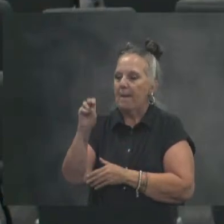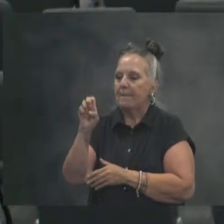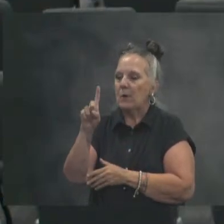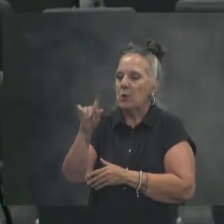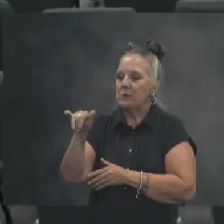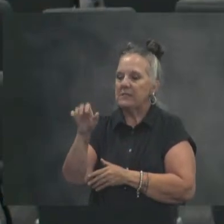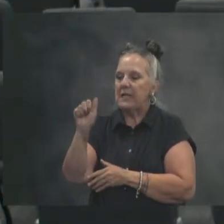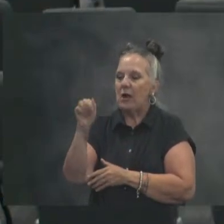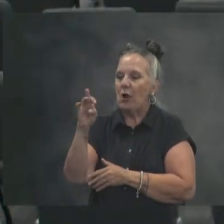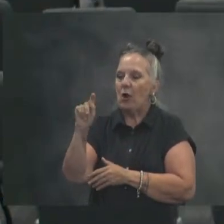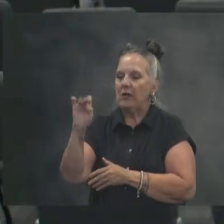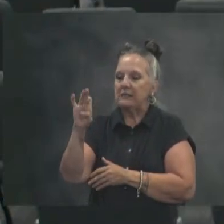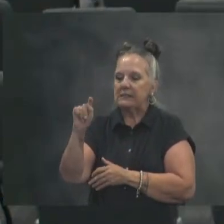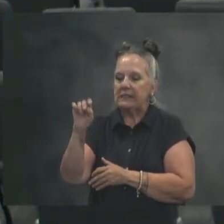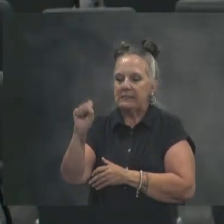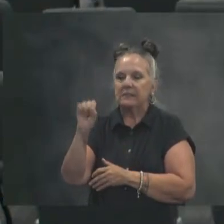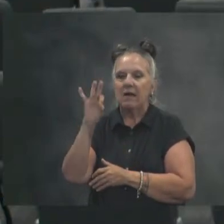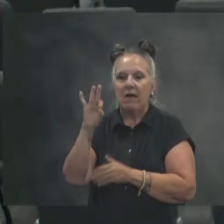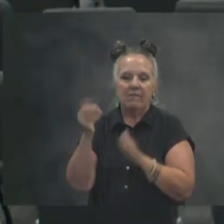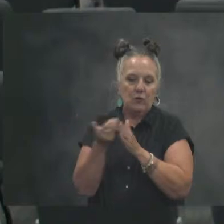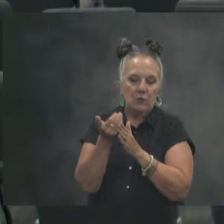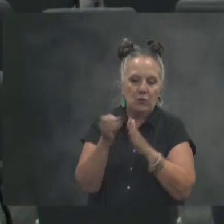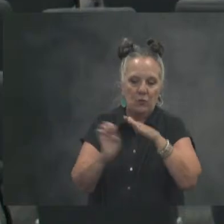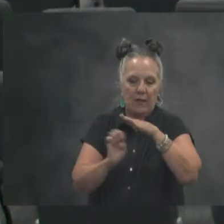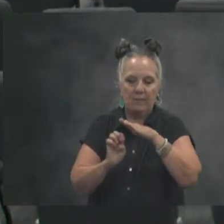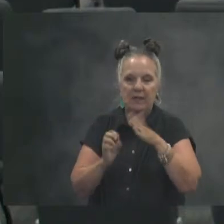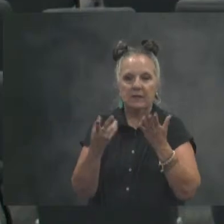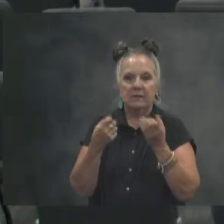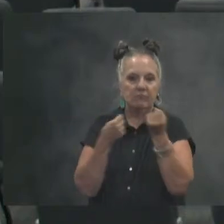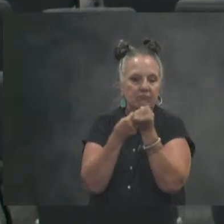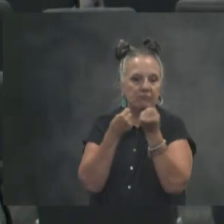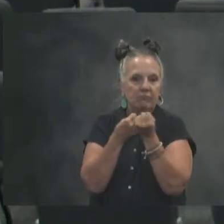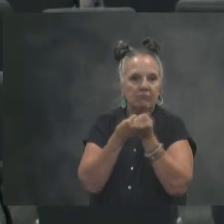for the Downsville Pike Elementary School. All those in favor?